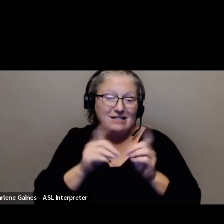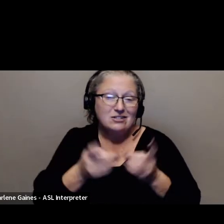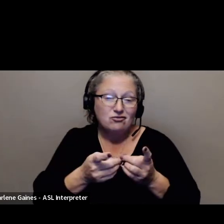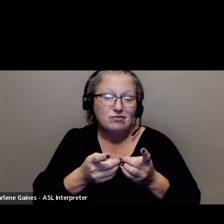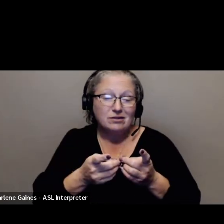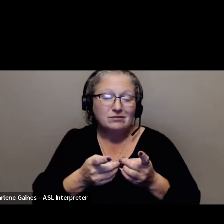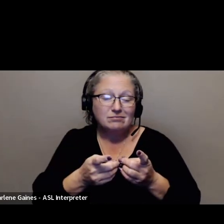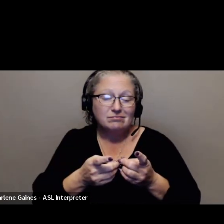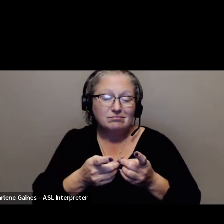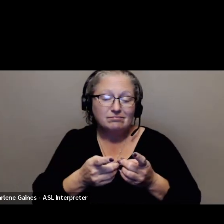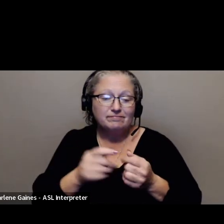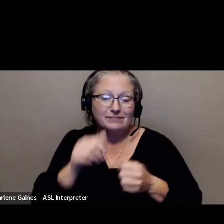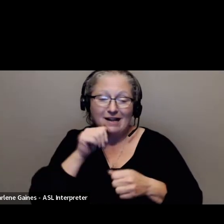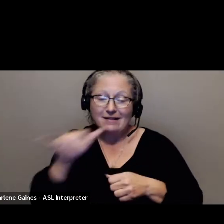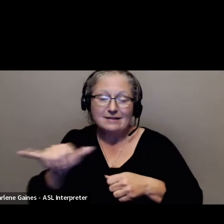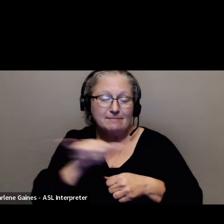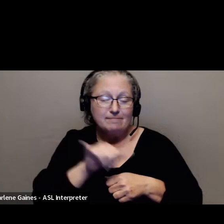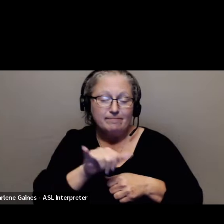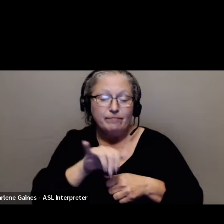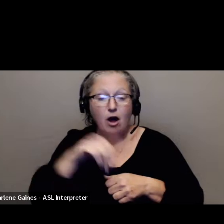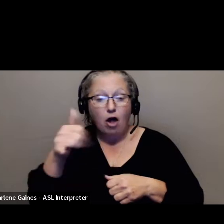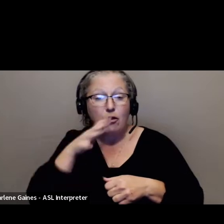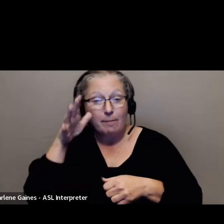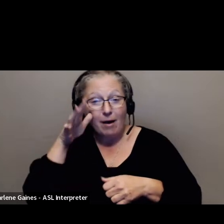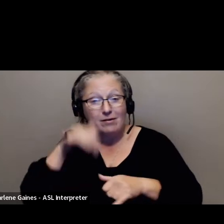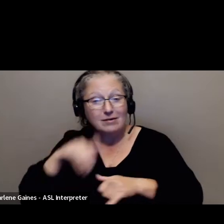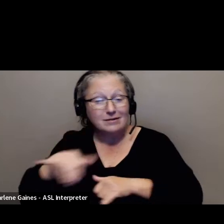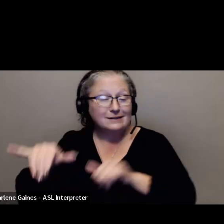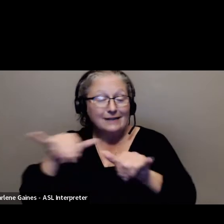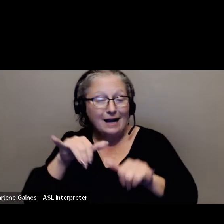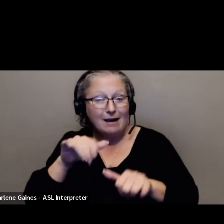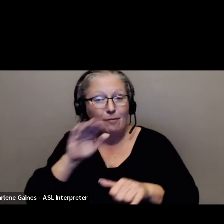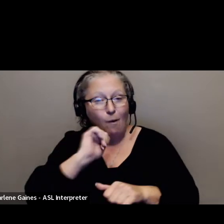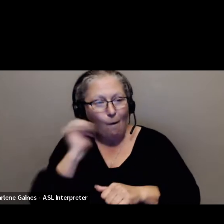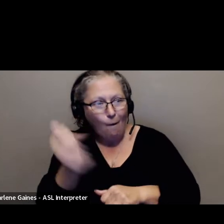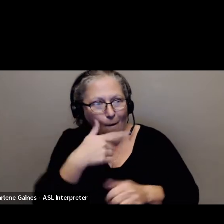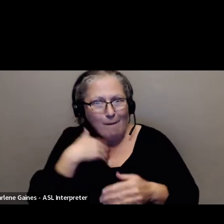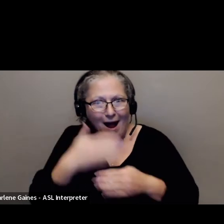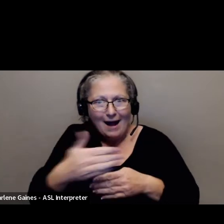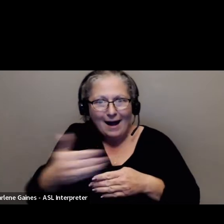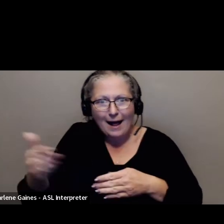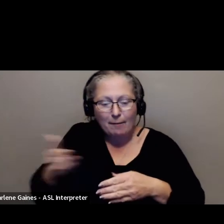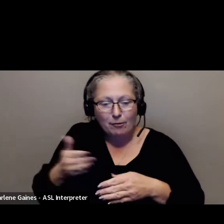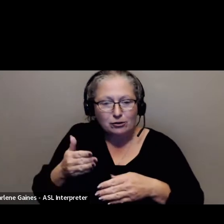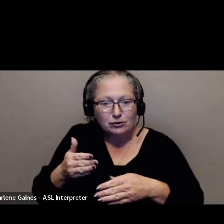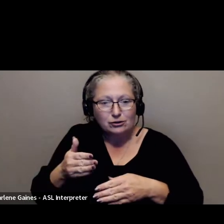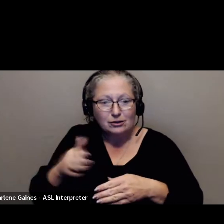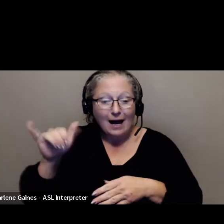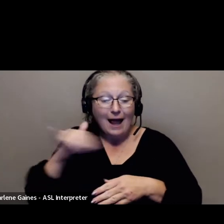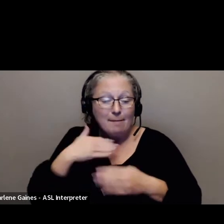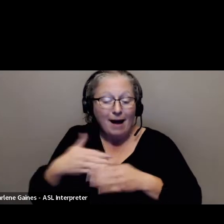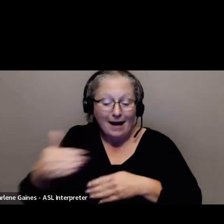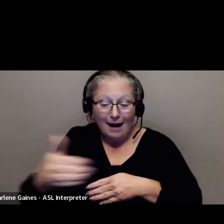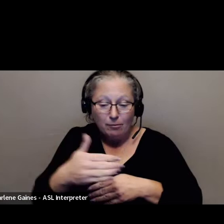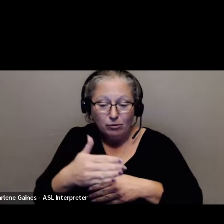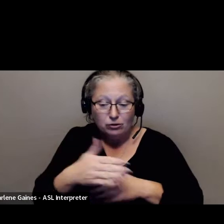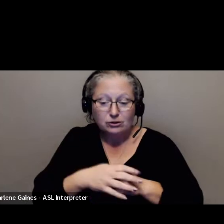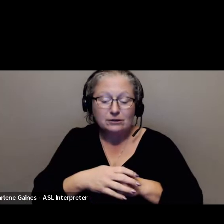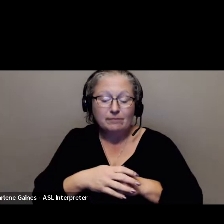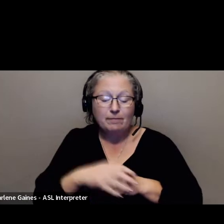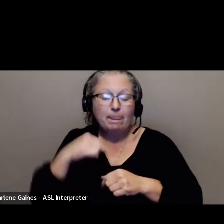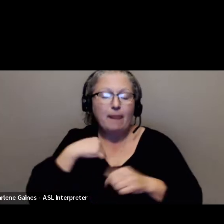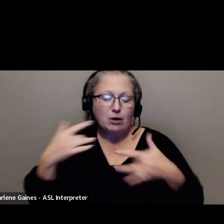have. Like other parents, and you are all my neighbors, like my neighbors, I